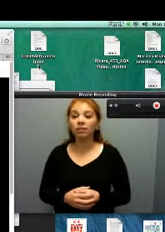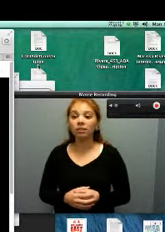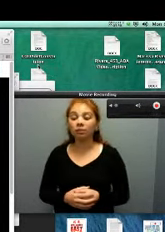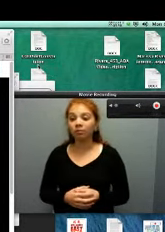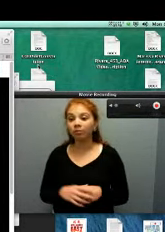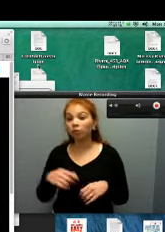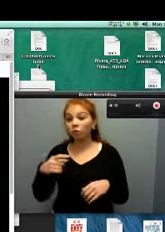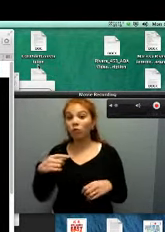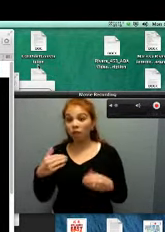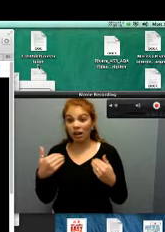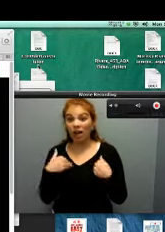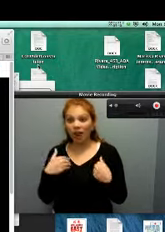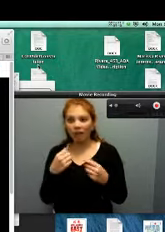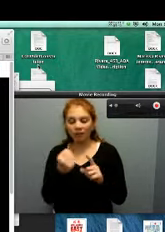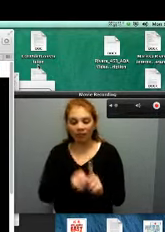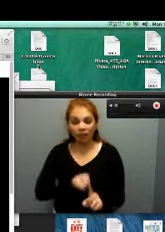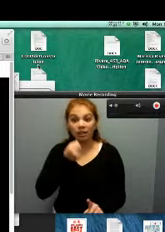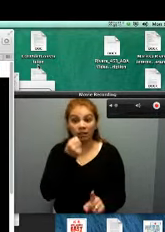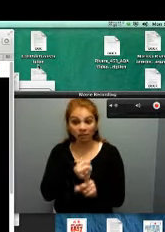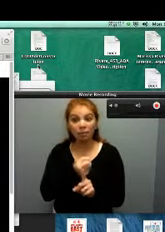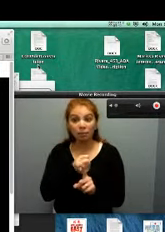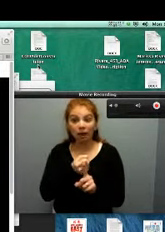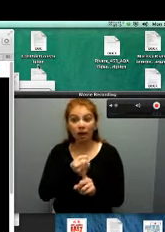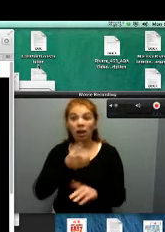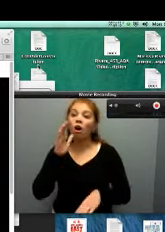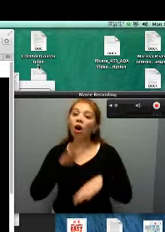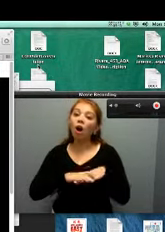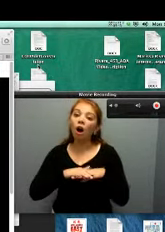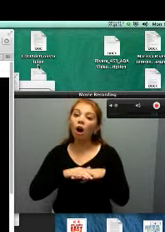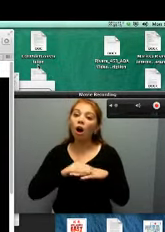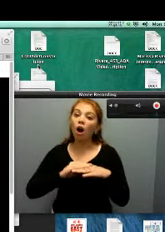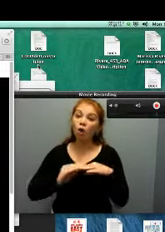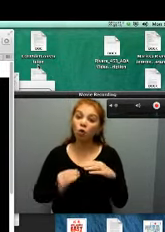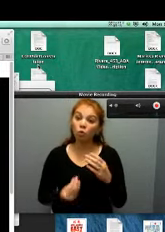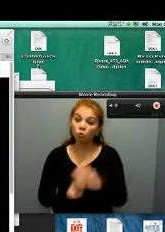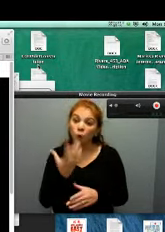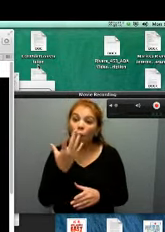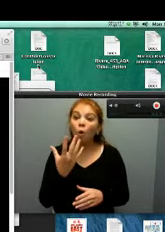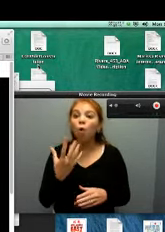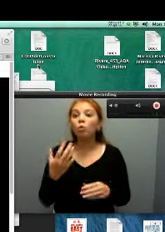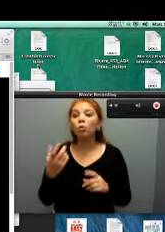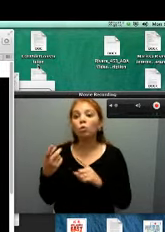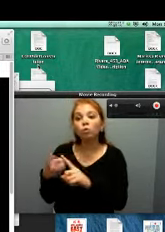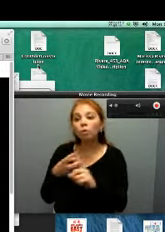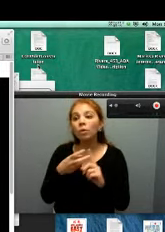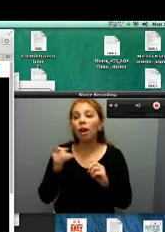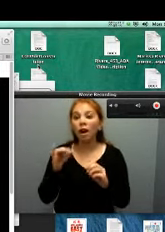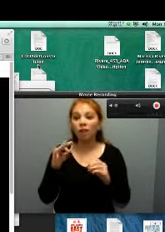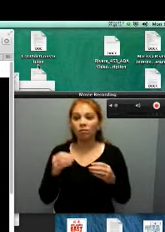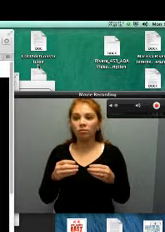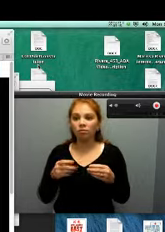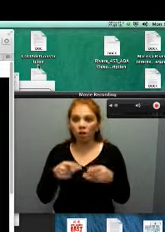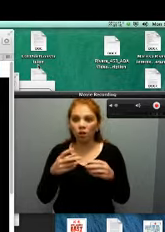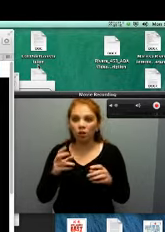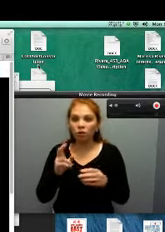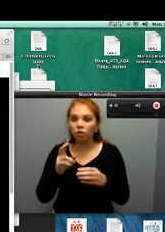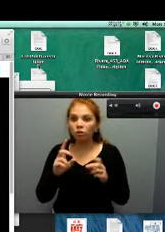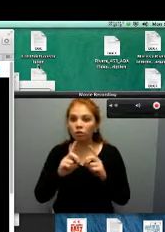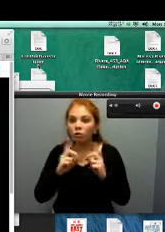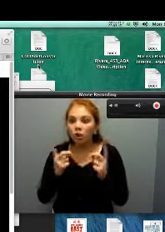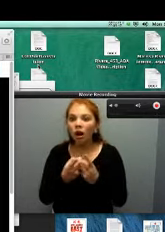They're going to have an impact on growth or improvement of the department, the division, or the